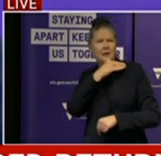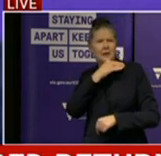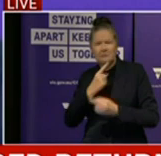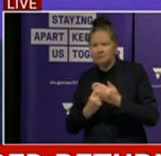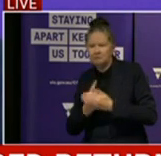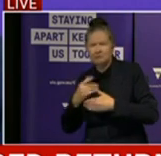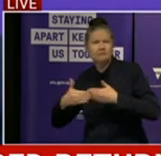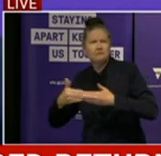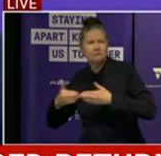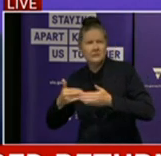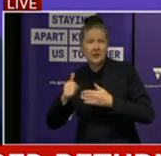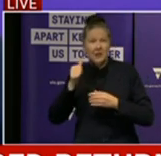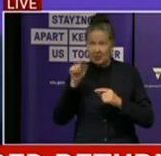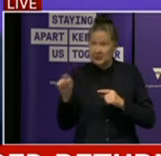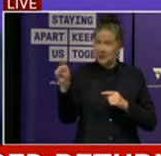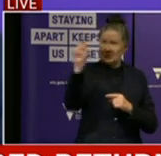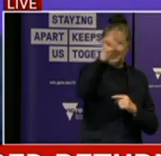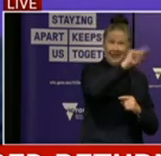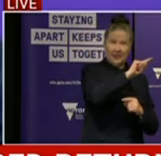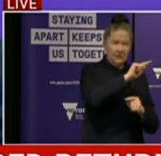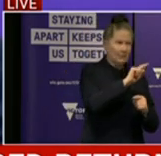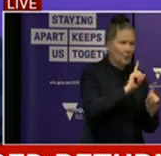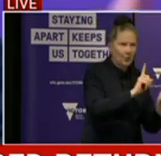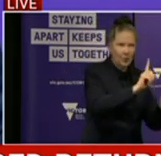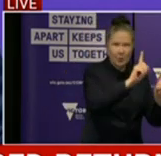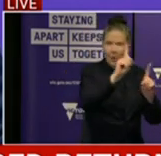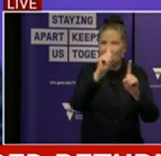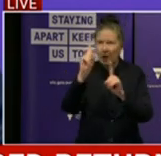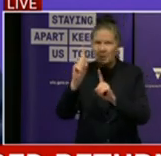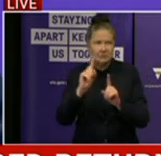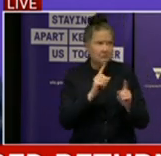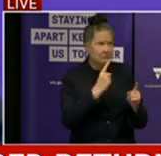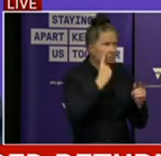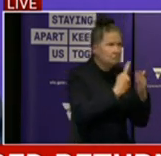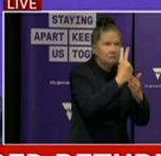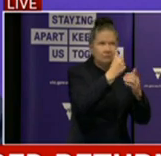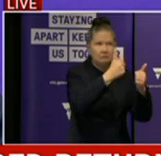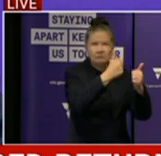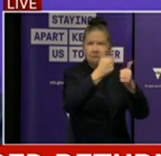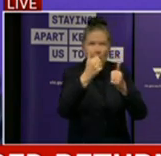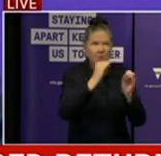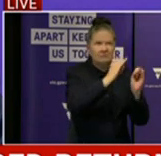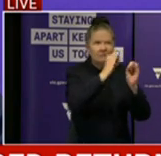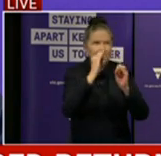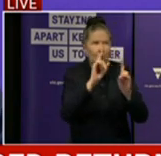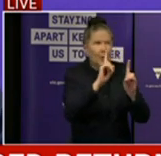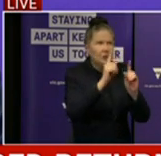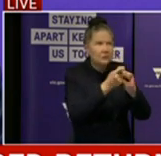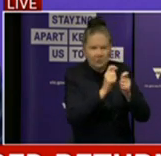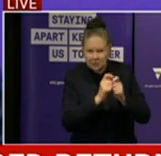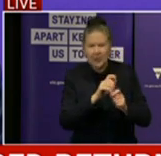work in regional Victoria will help to inform the early steps and subsequent steps that we will take in metropolitan Melbourne as